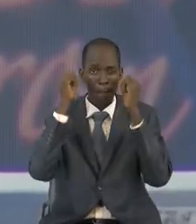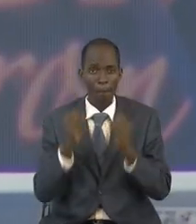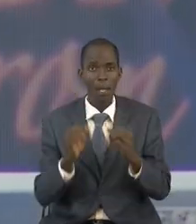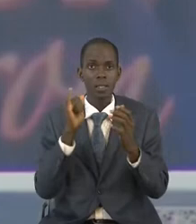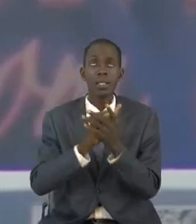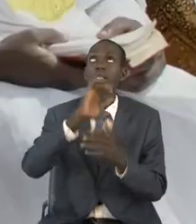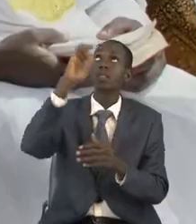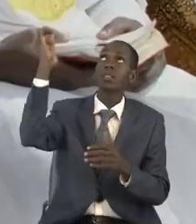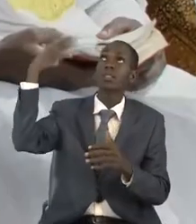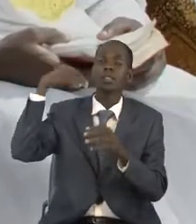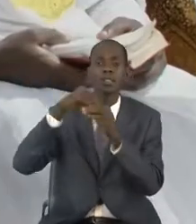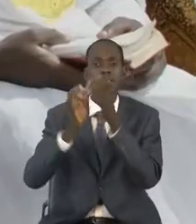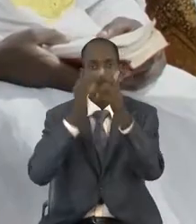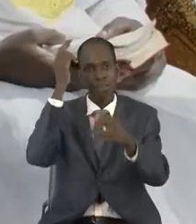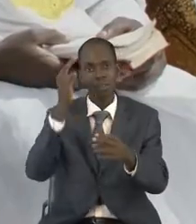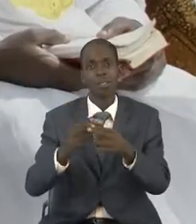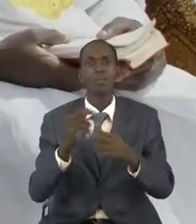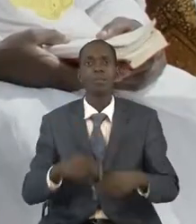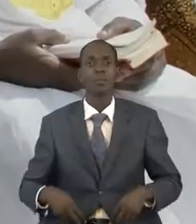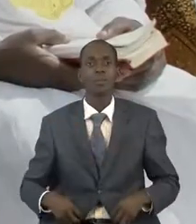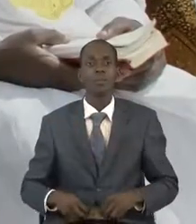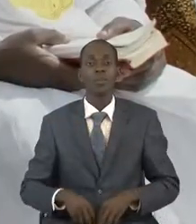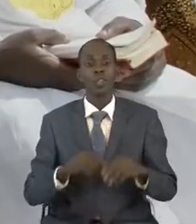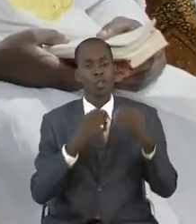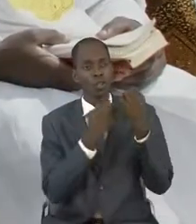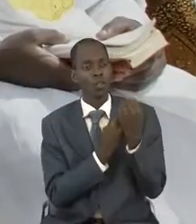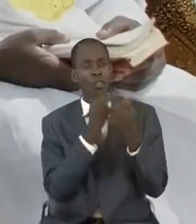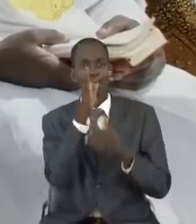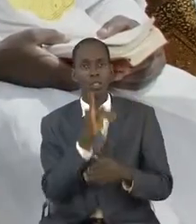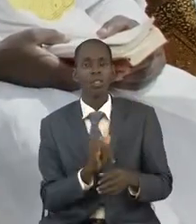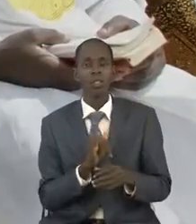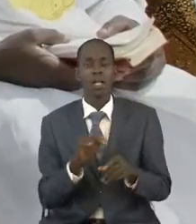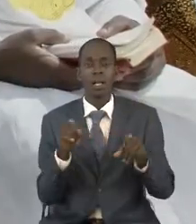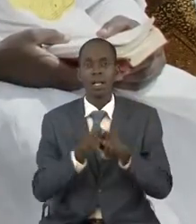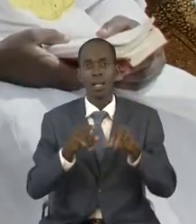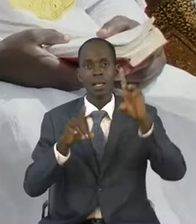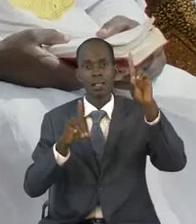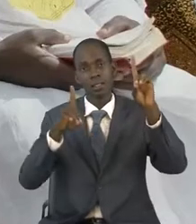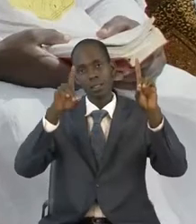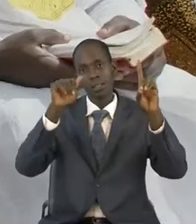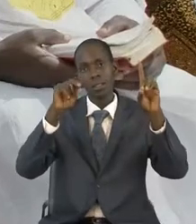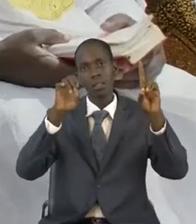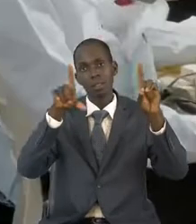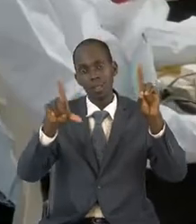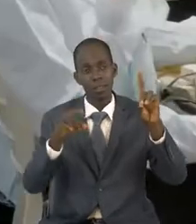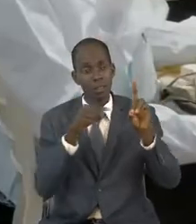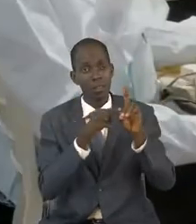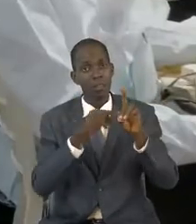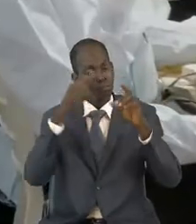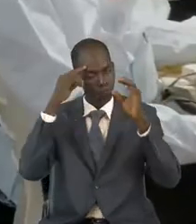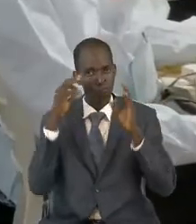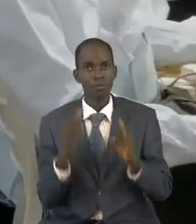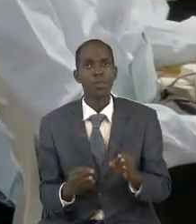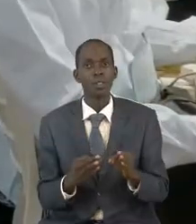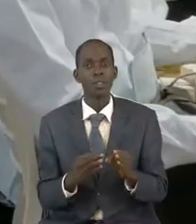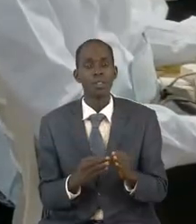in Jesus' name. Courageously, like Daniel made up his mind that